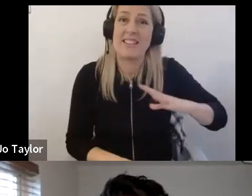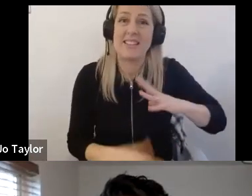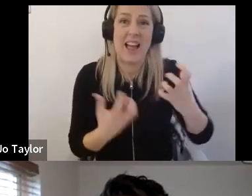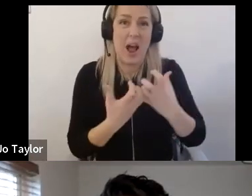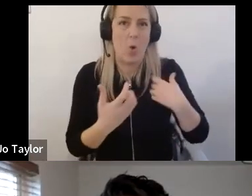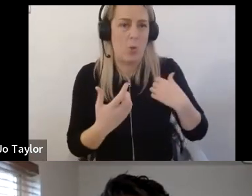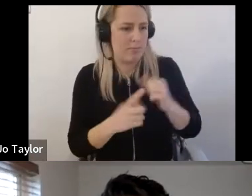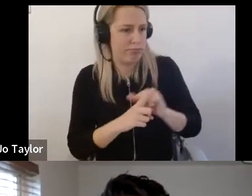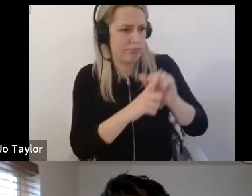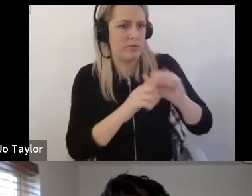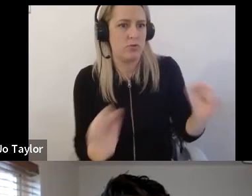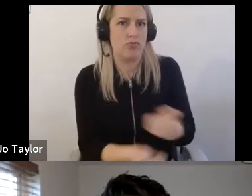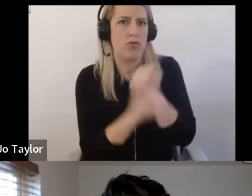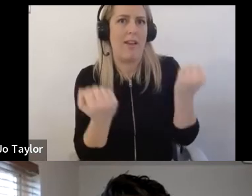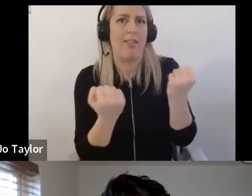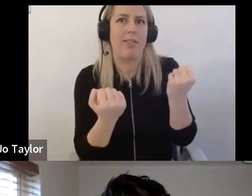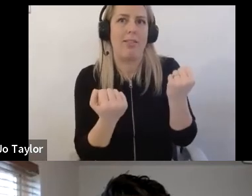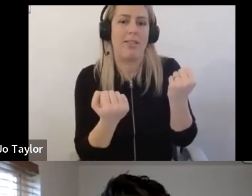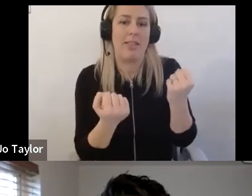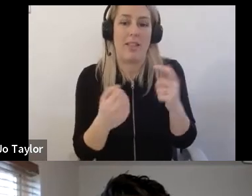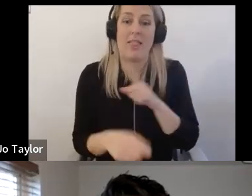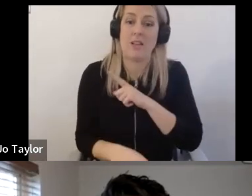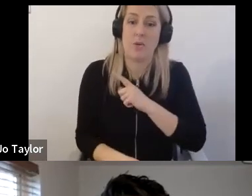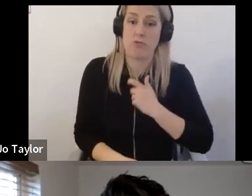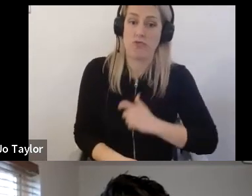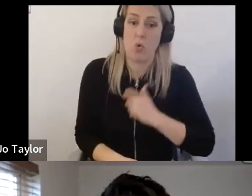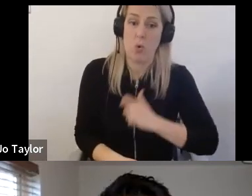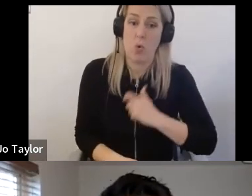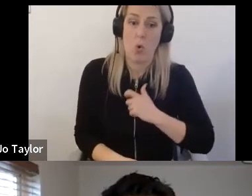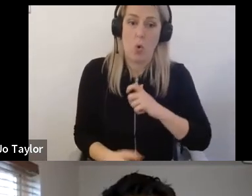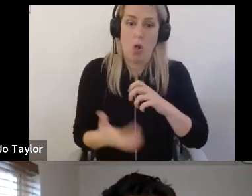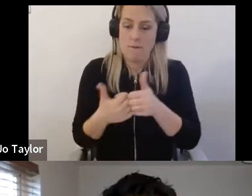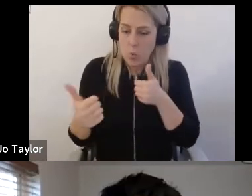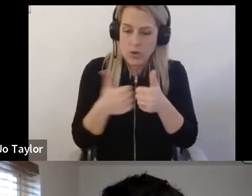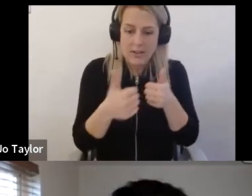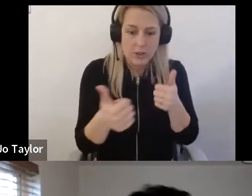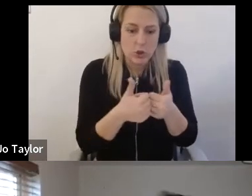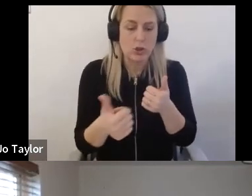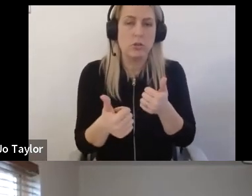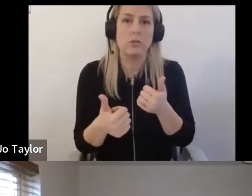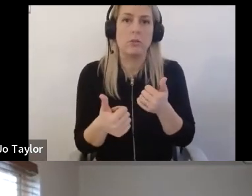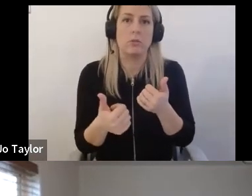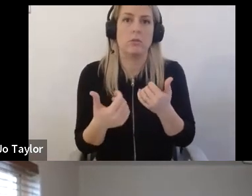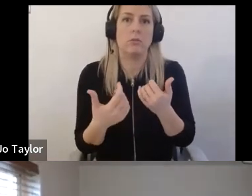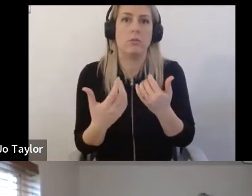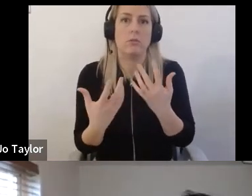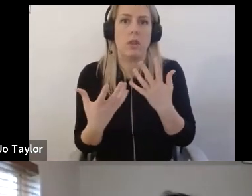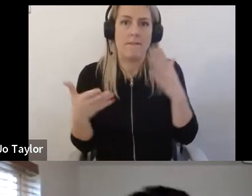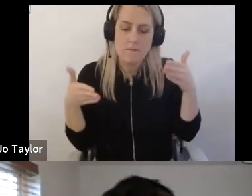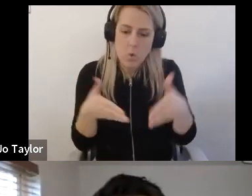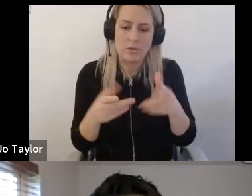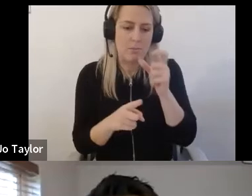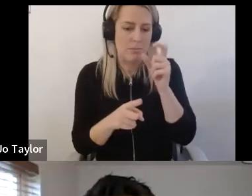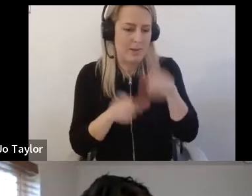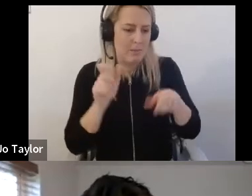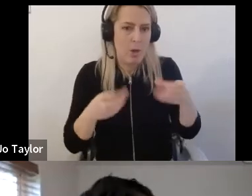of organizations of persons with disabilities is critical at the local level, because that's really how we